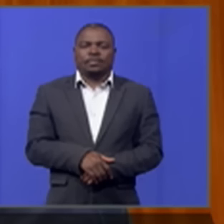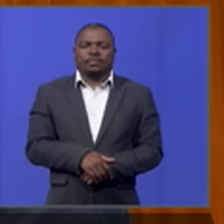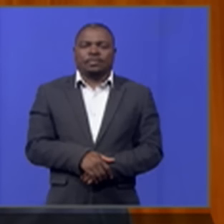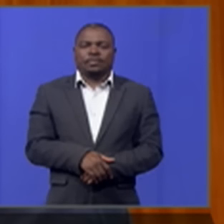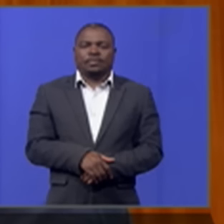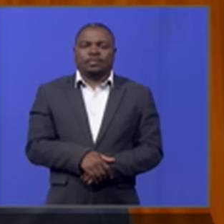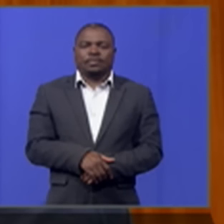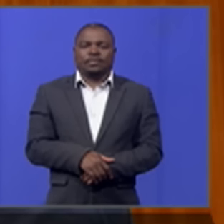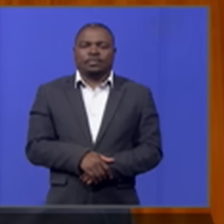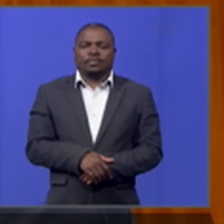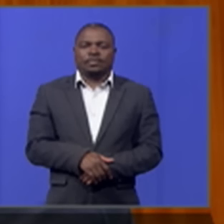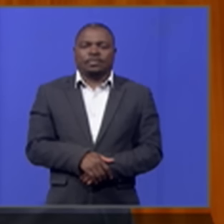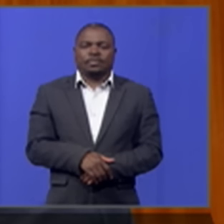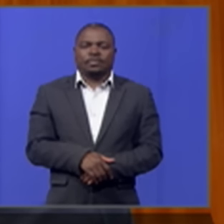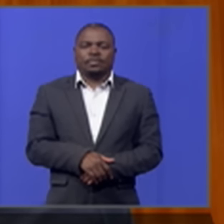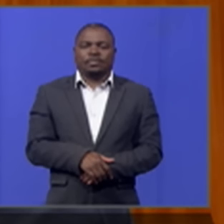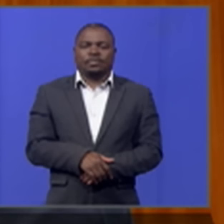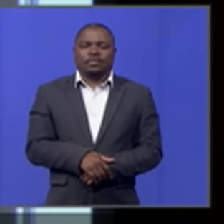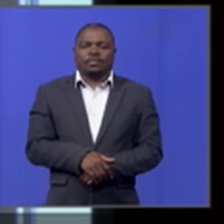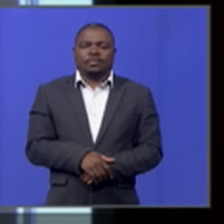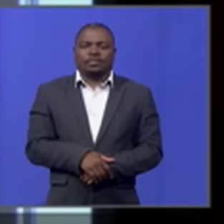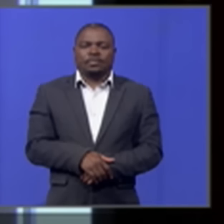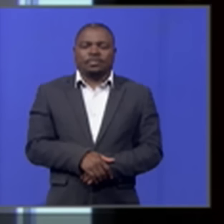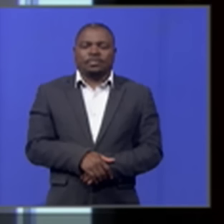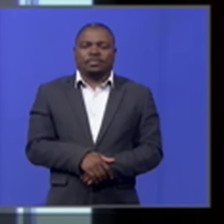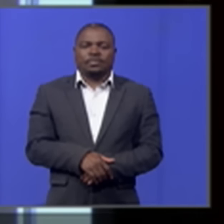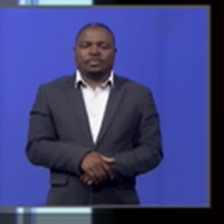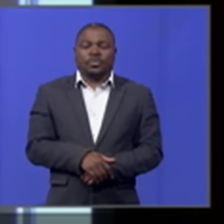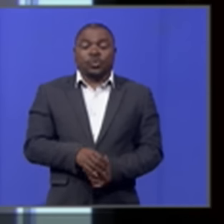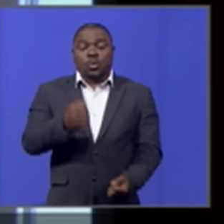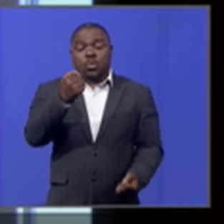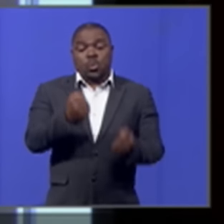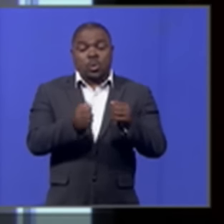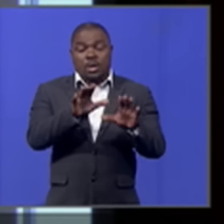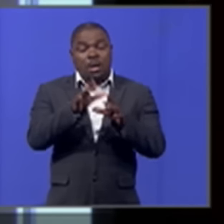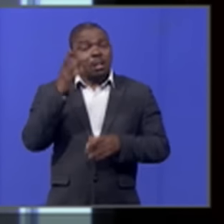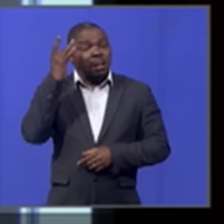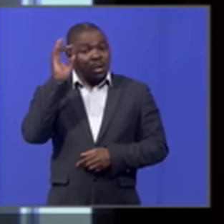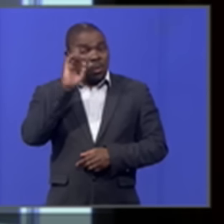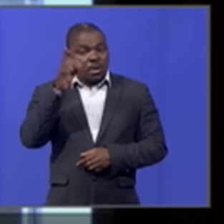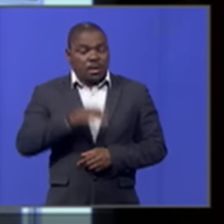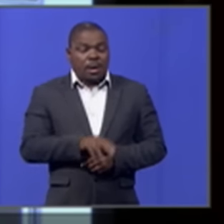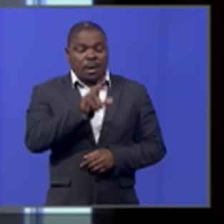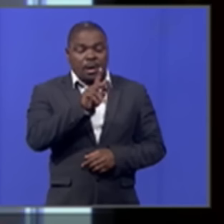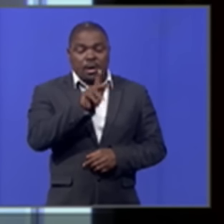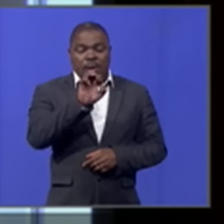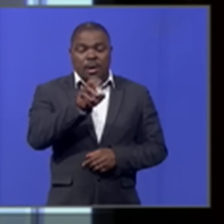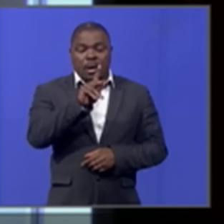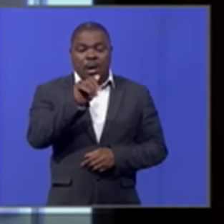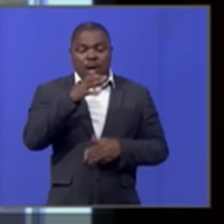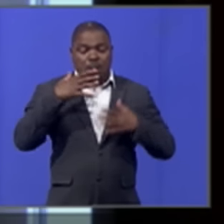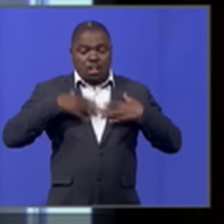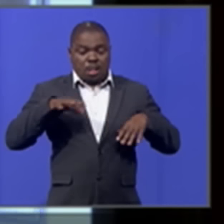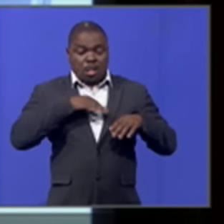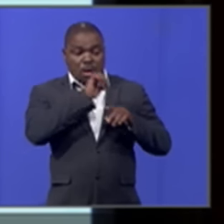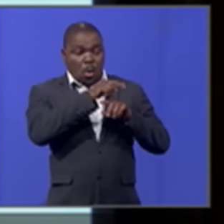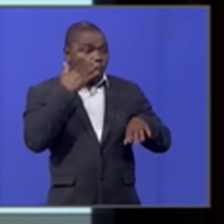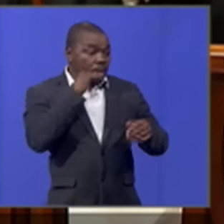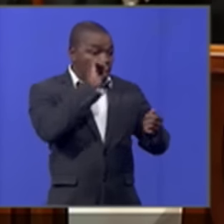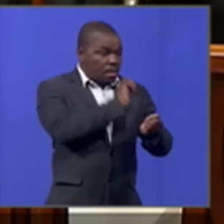part in assaulting the accused. Kgotlatshekelo e utlwile fa seaparo sa ga Kekana se neng a se apere fa na